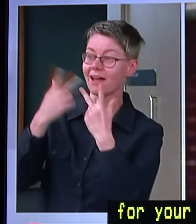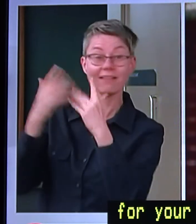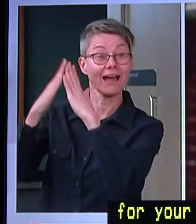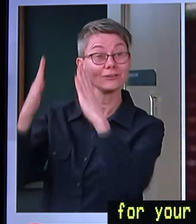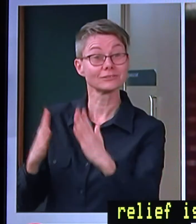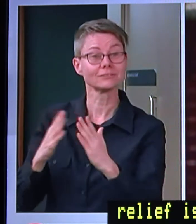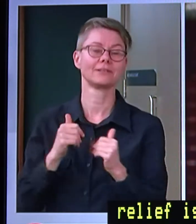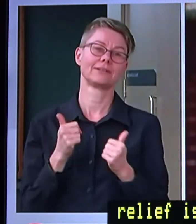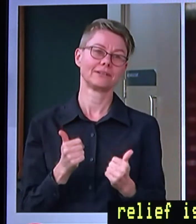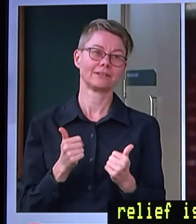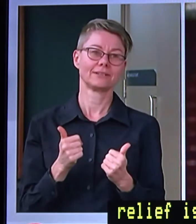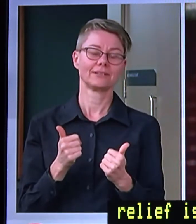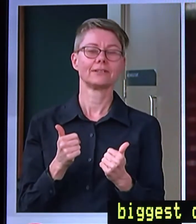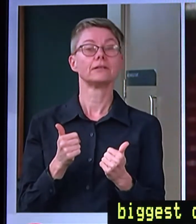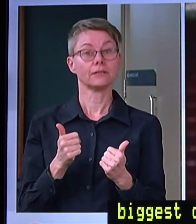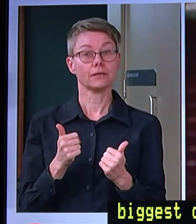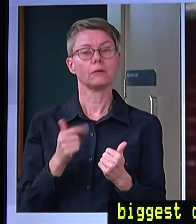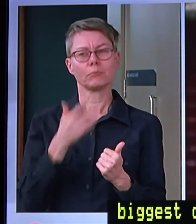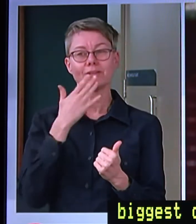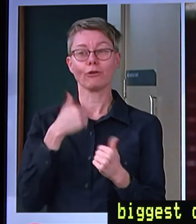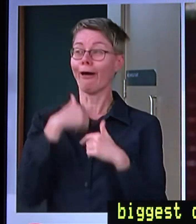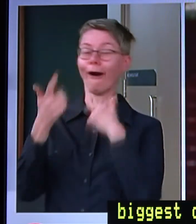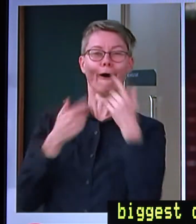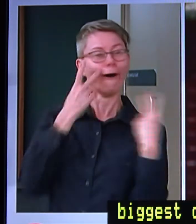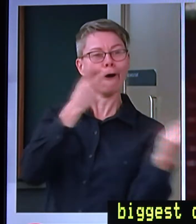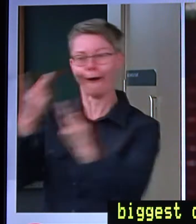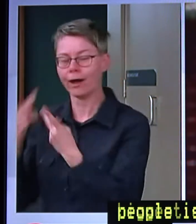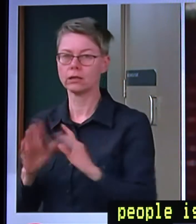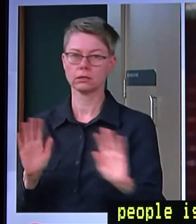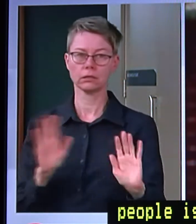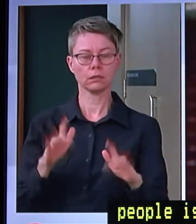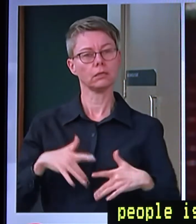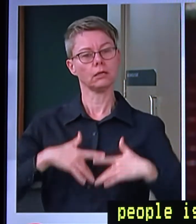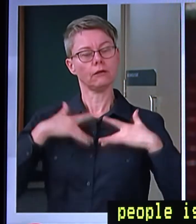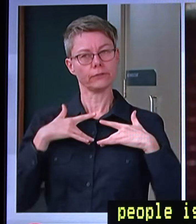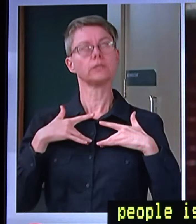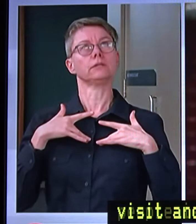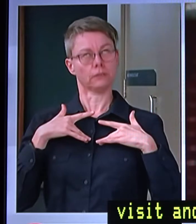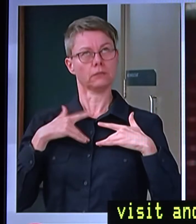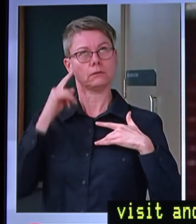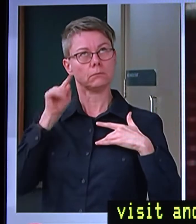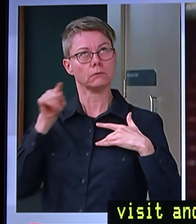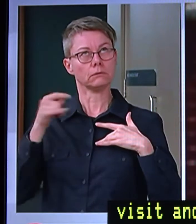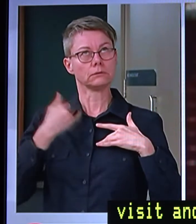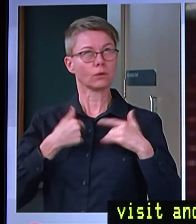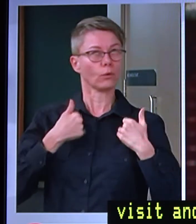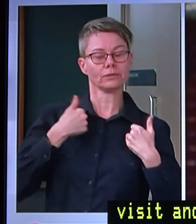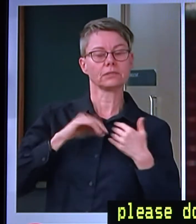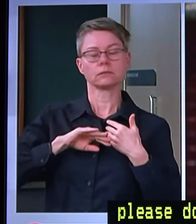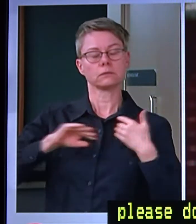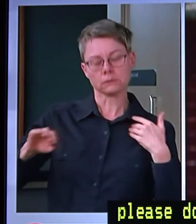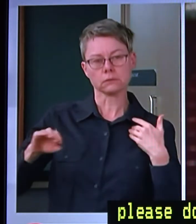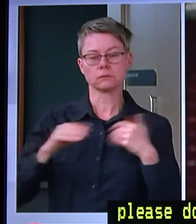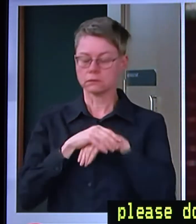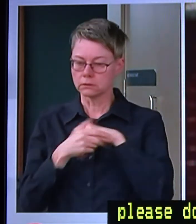visit another household. Please do that responsibly. We trust everybody to do it responsibly. We don't want to